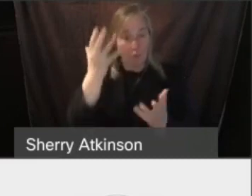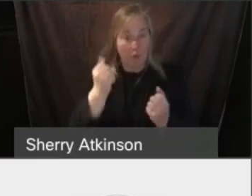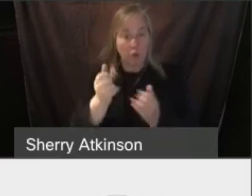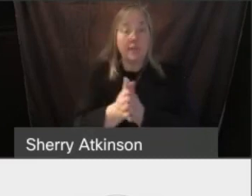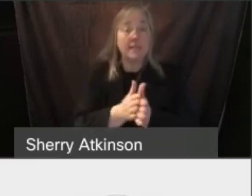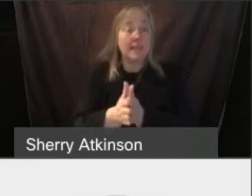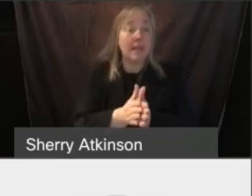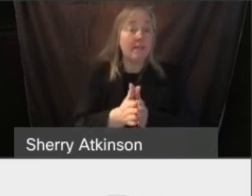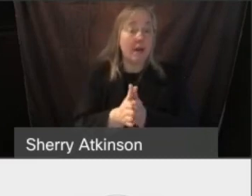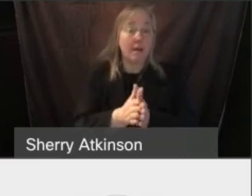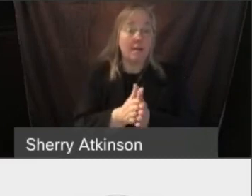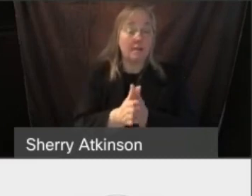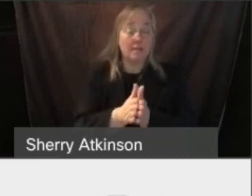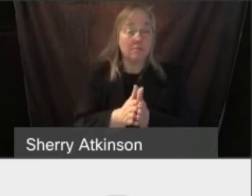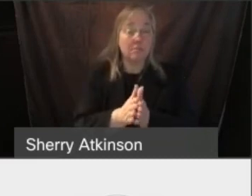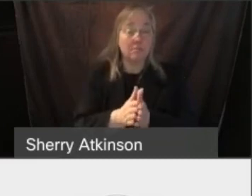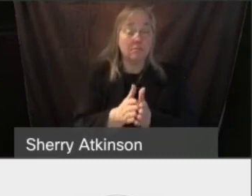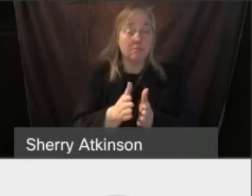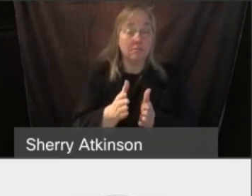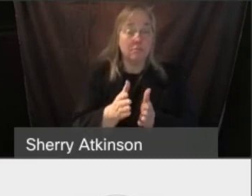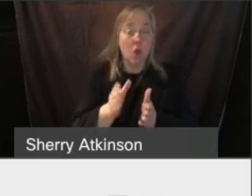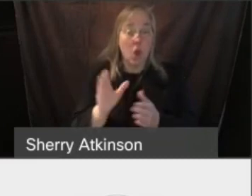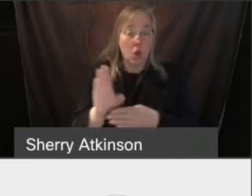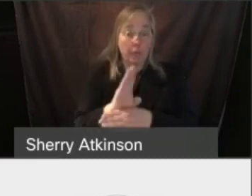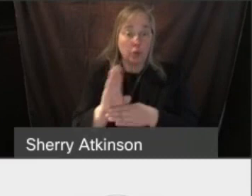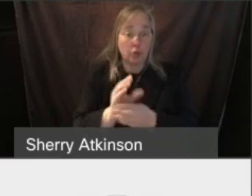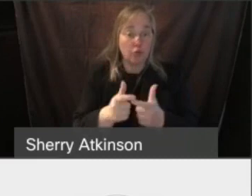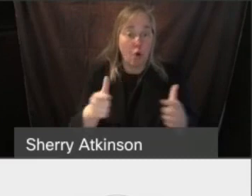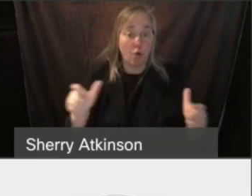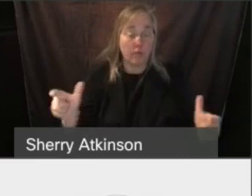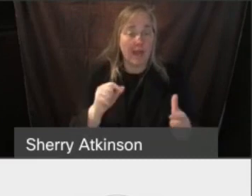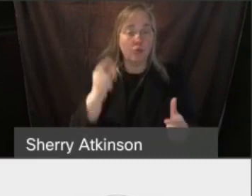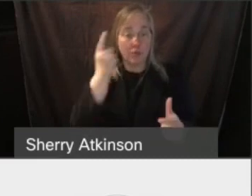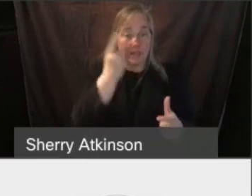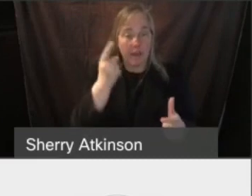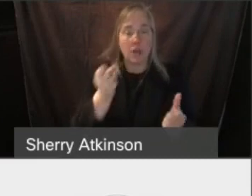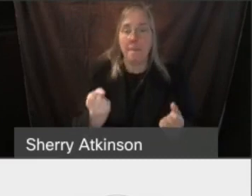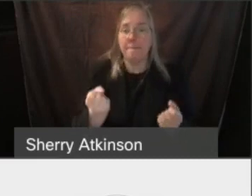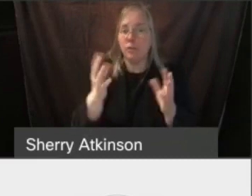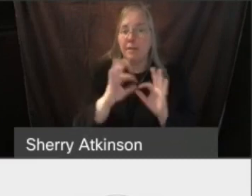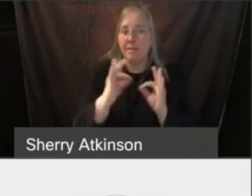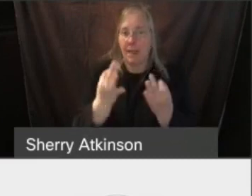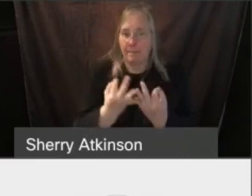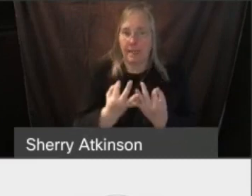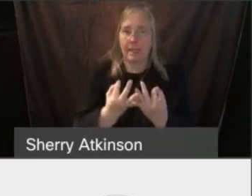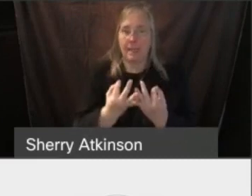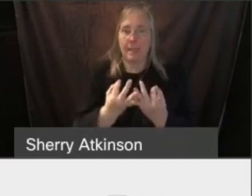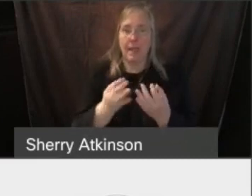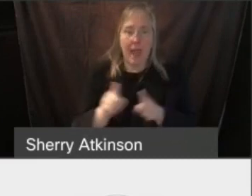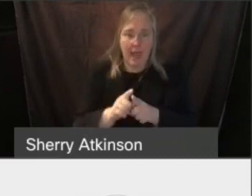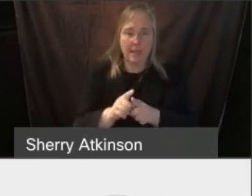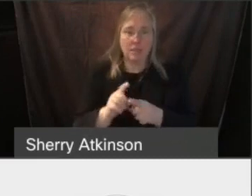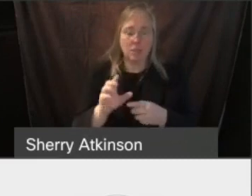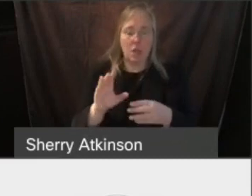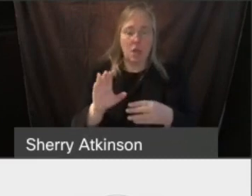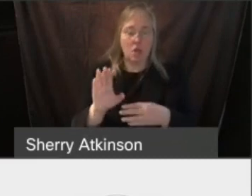incentivize commercial growth, and you think about multifamily as being commercial based